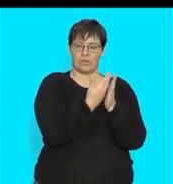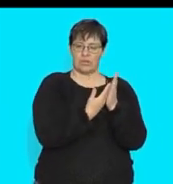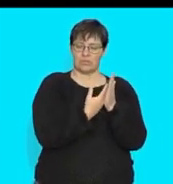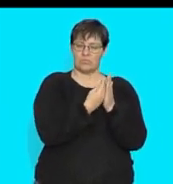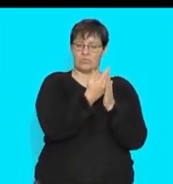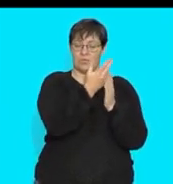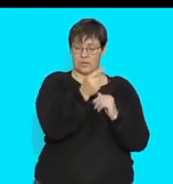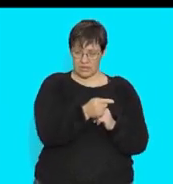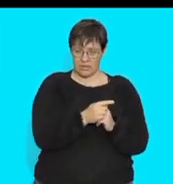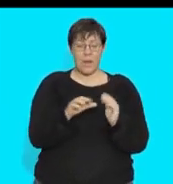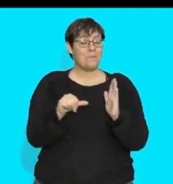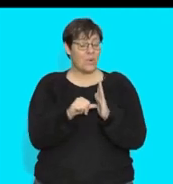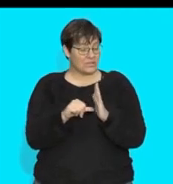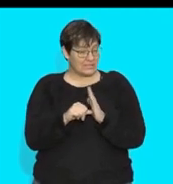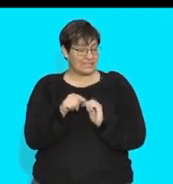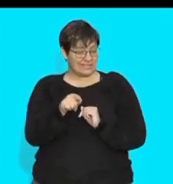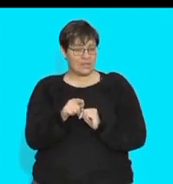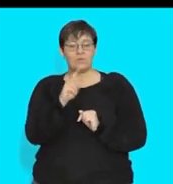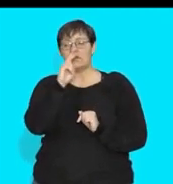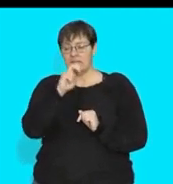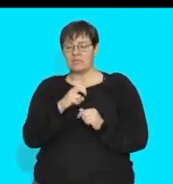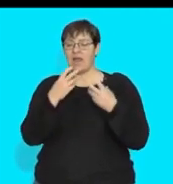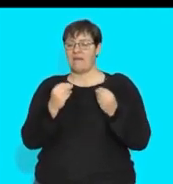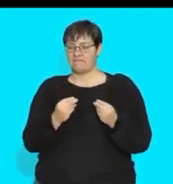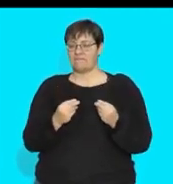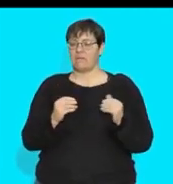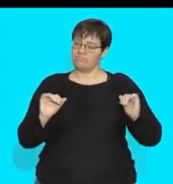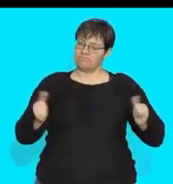quite an important section, we need to have a